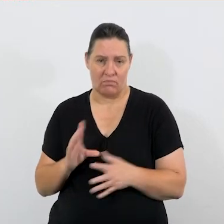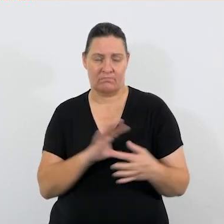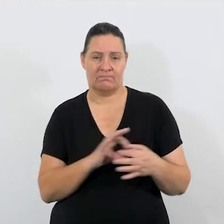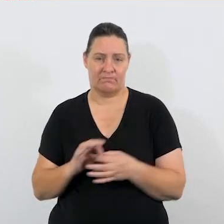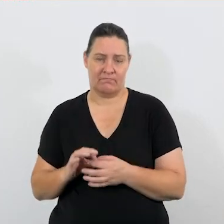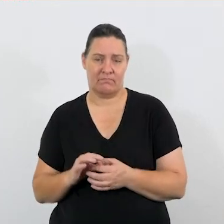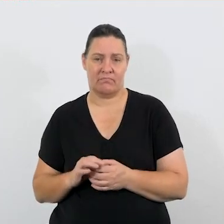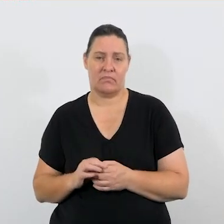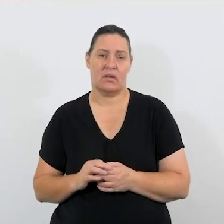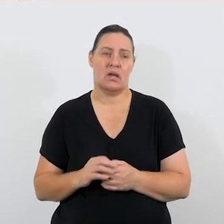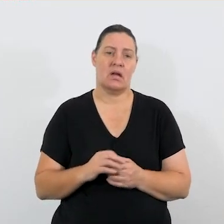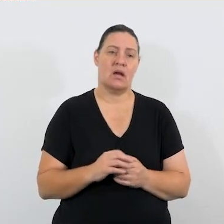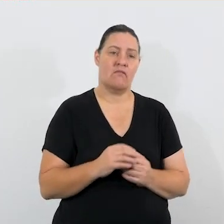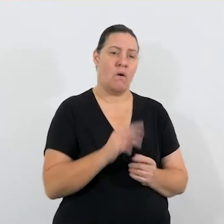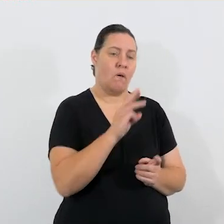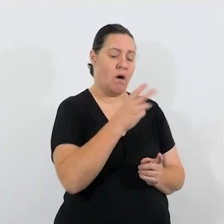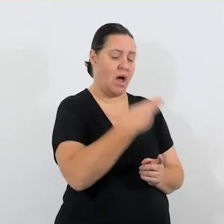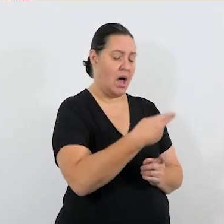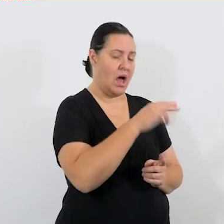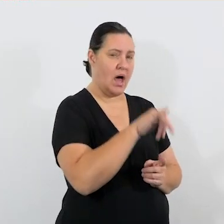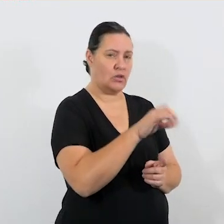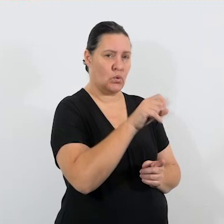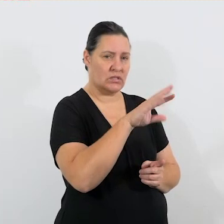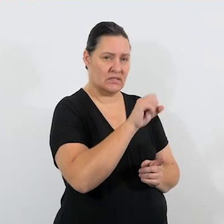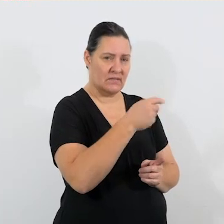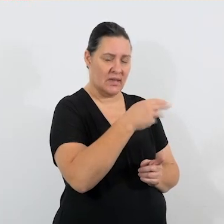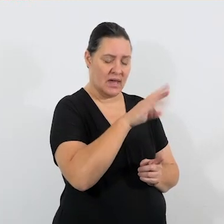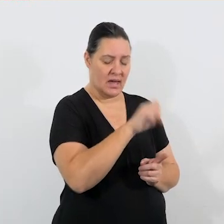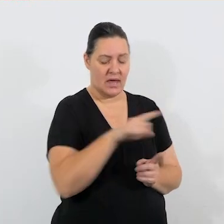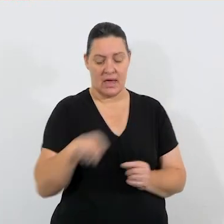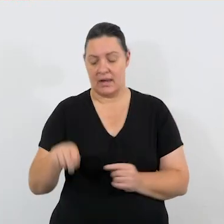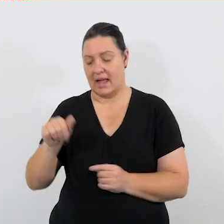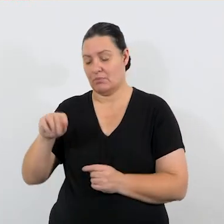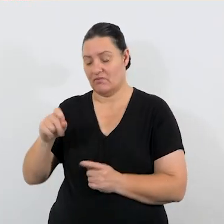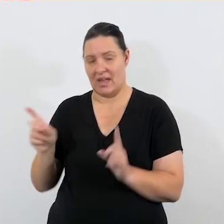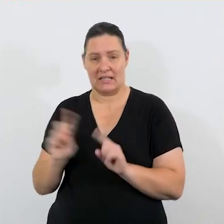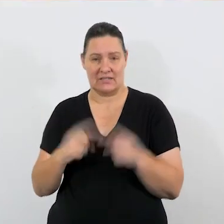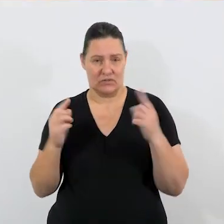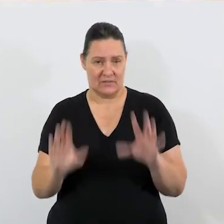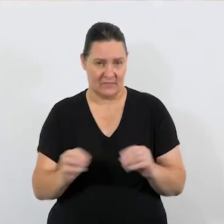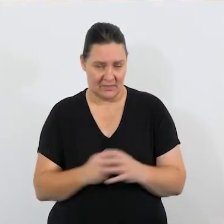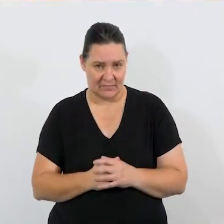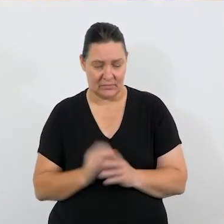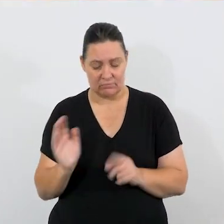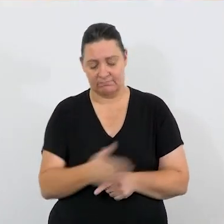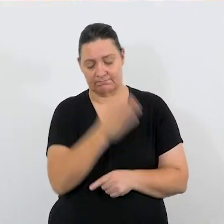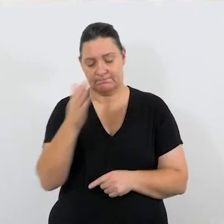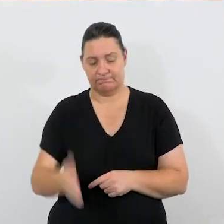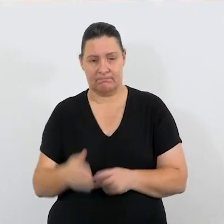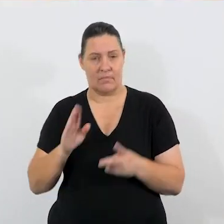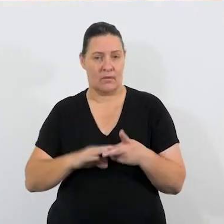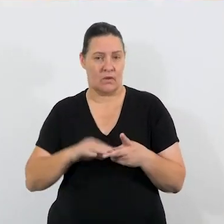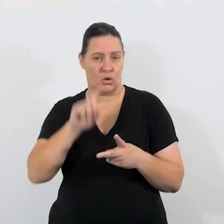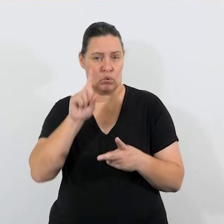the interaction between the hydrosphere as well as the atmosphere. Okay, now let's look at the next